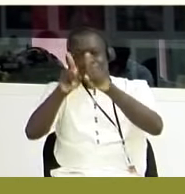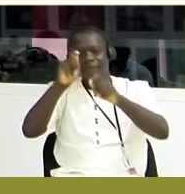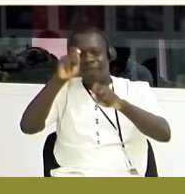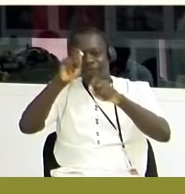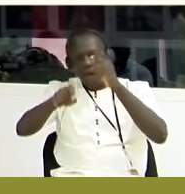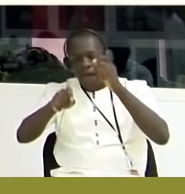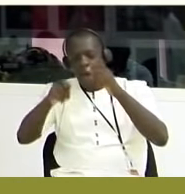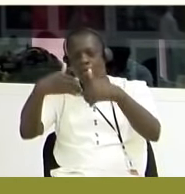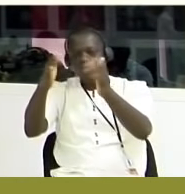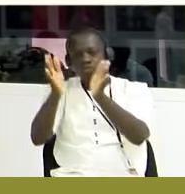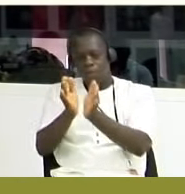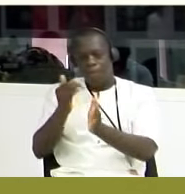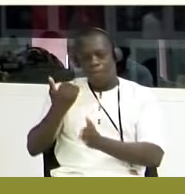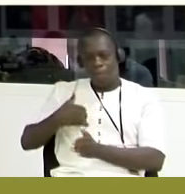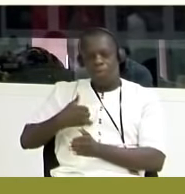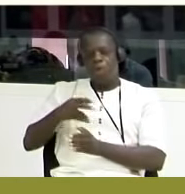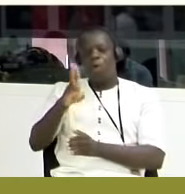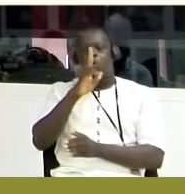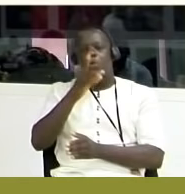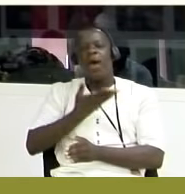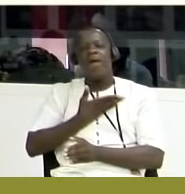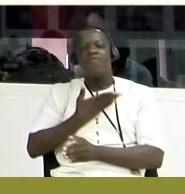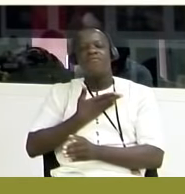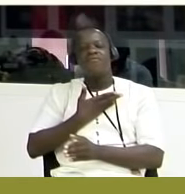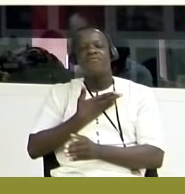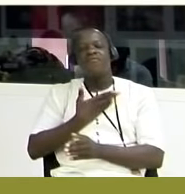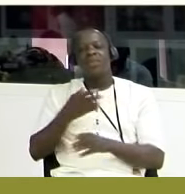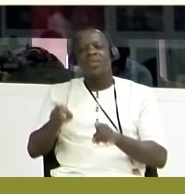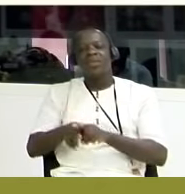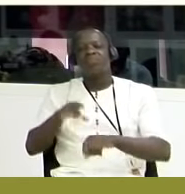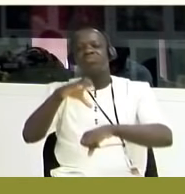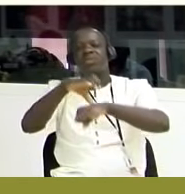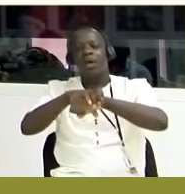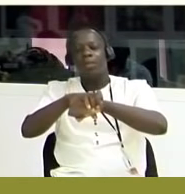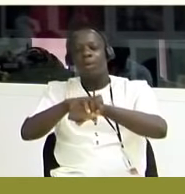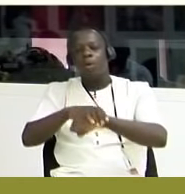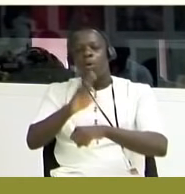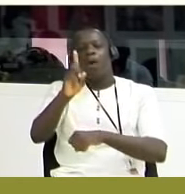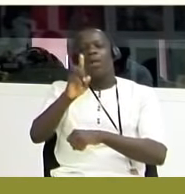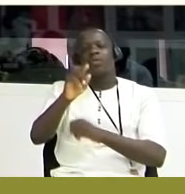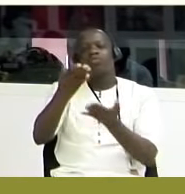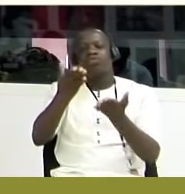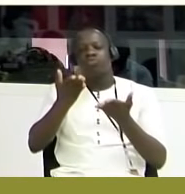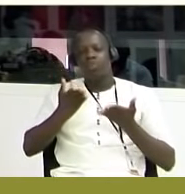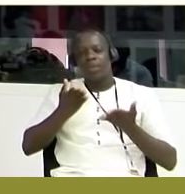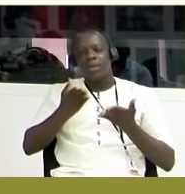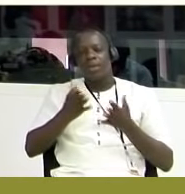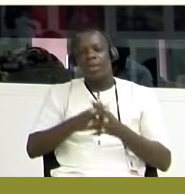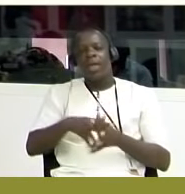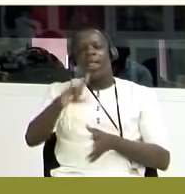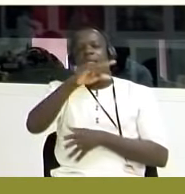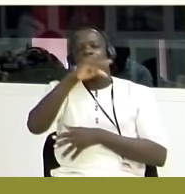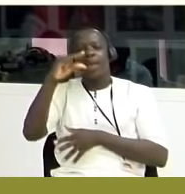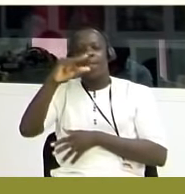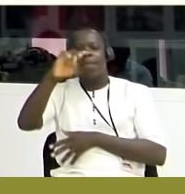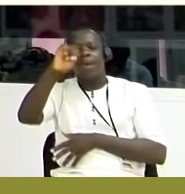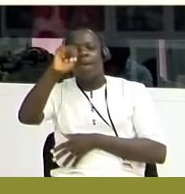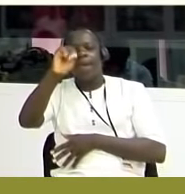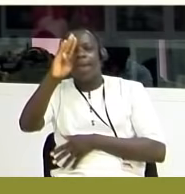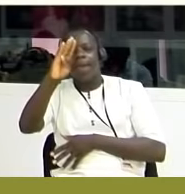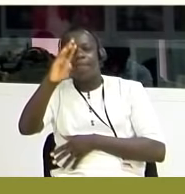who were having in their custody one student, Ibrahim